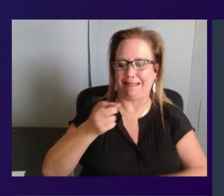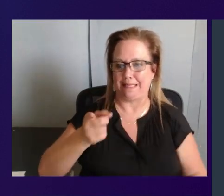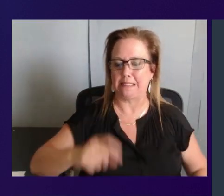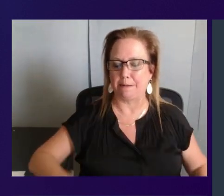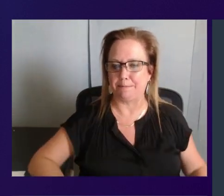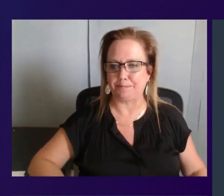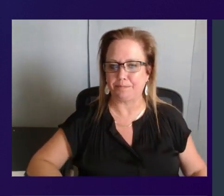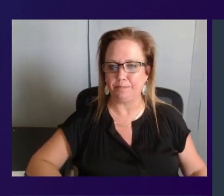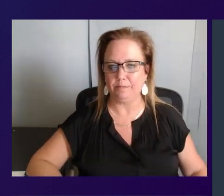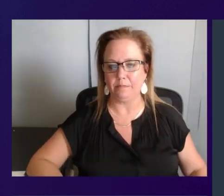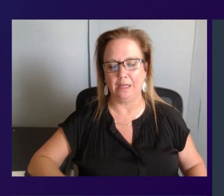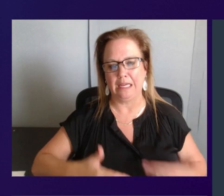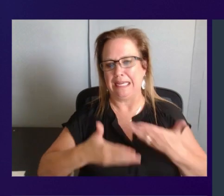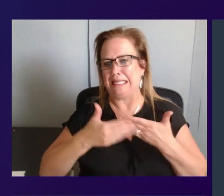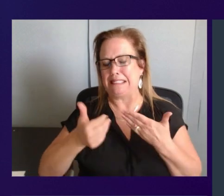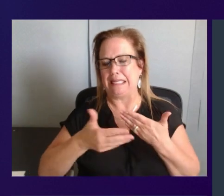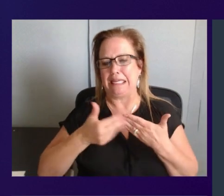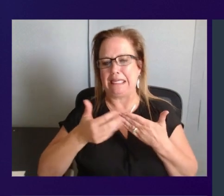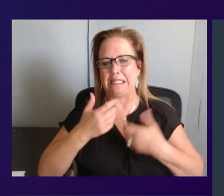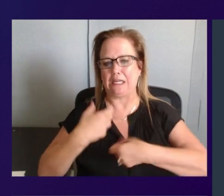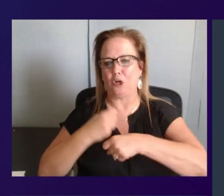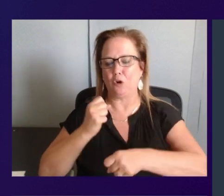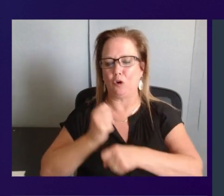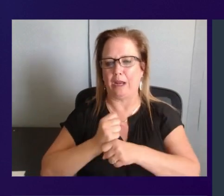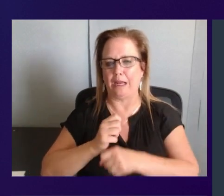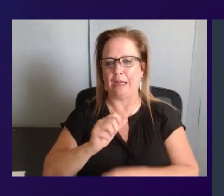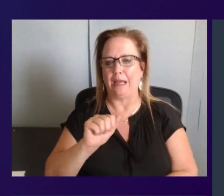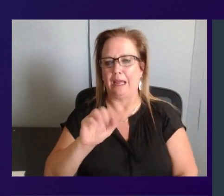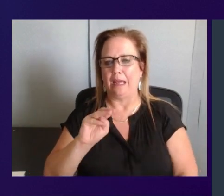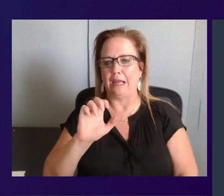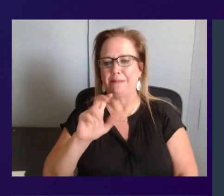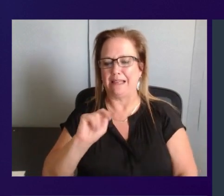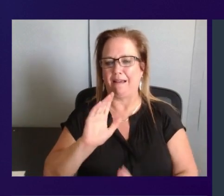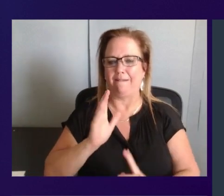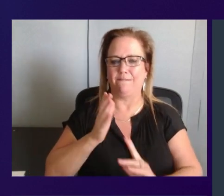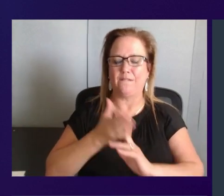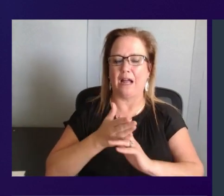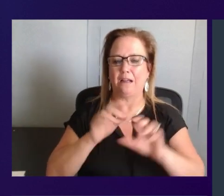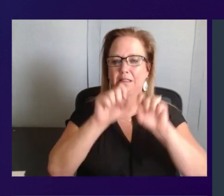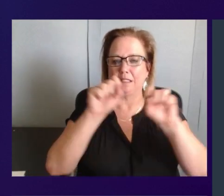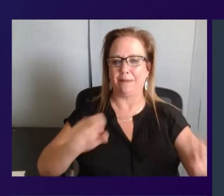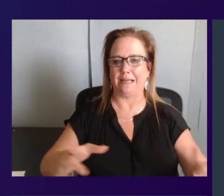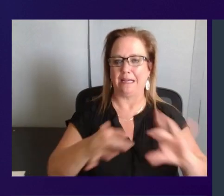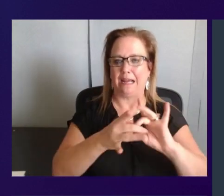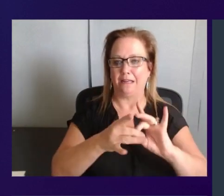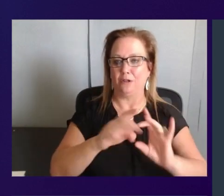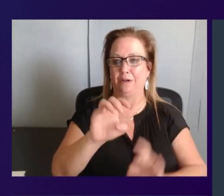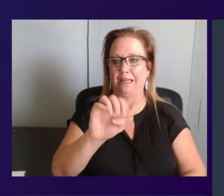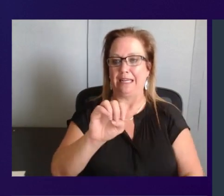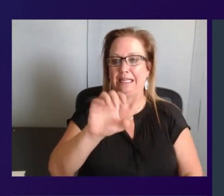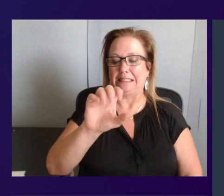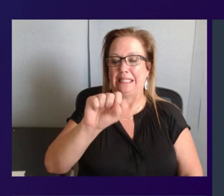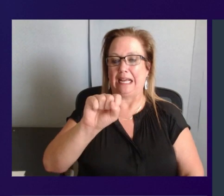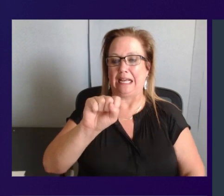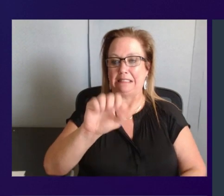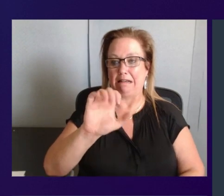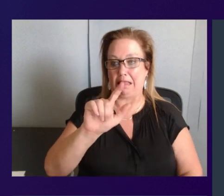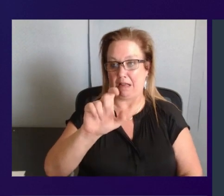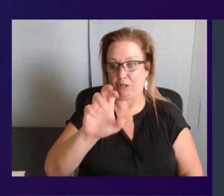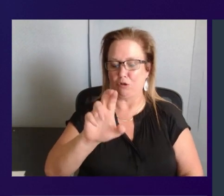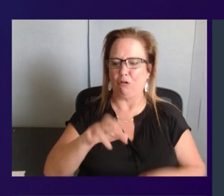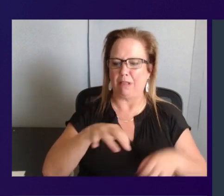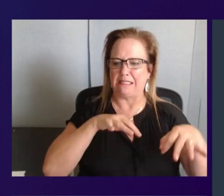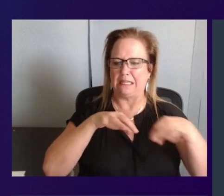is incredibly easy to create an Amazon EFS file system and attach it to an ECS cluster. Let's walk through it